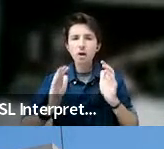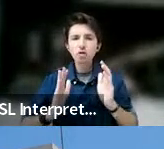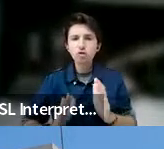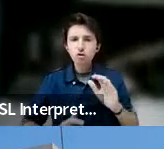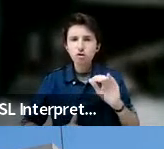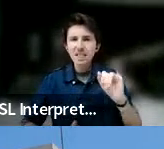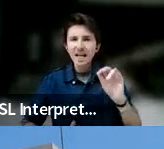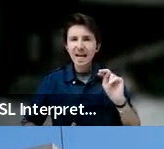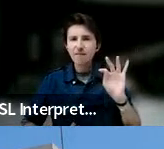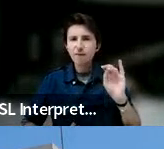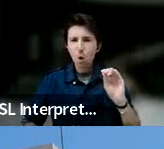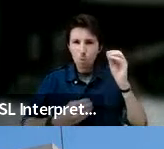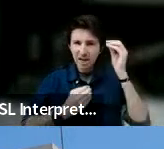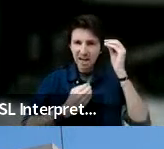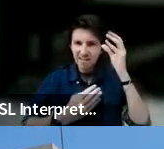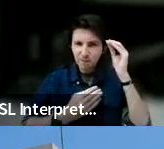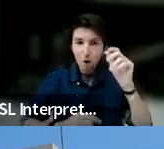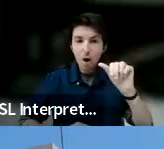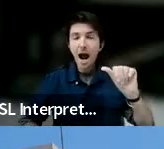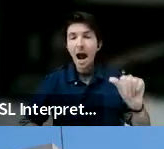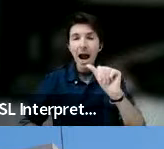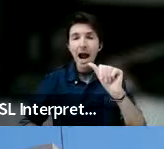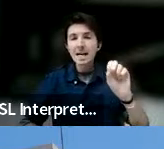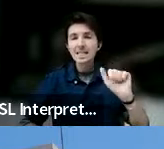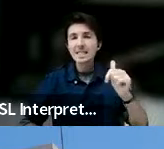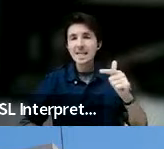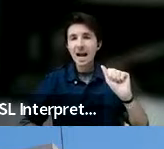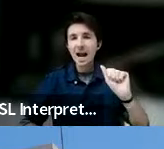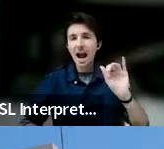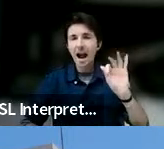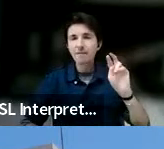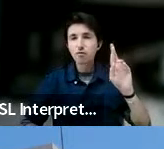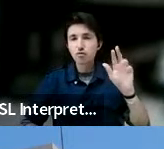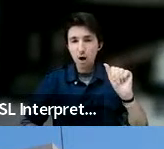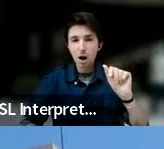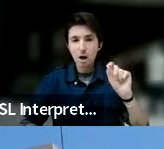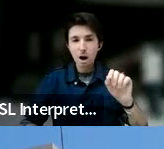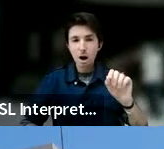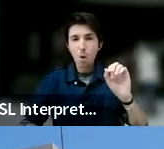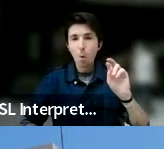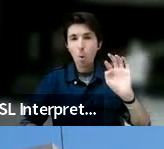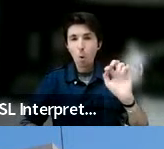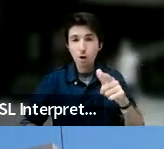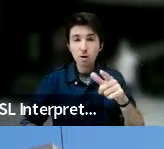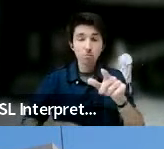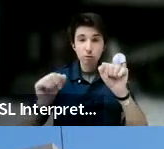www.sagaftra.org, for even further information. I hope everyone found this very valuable. Thank you.